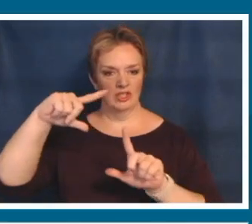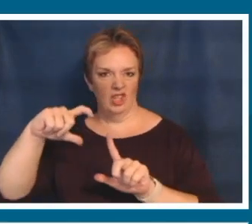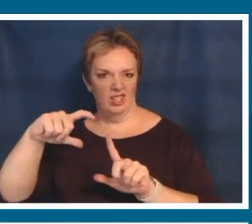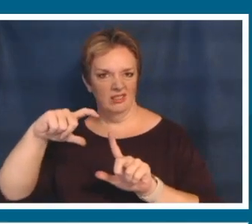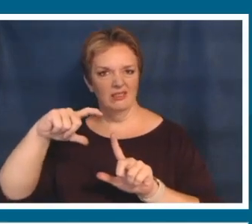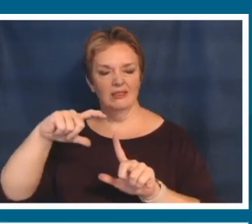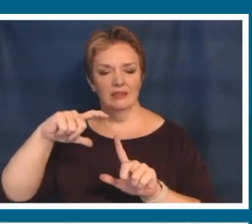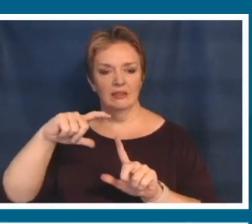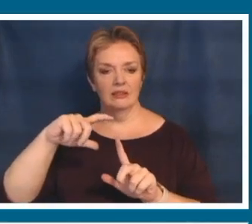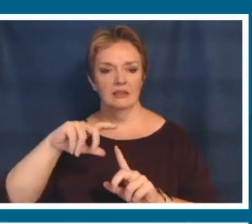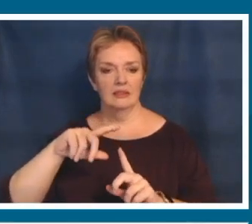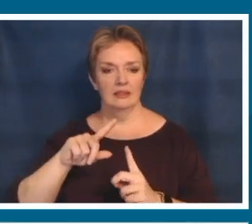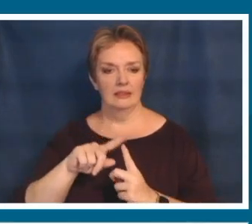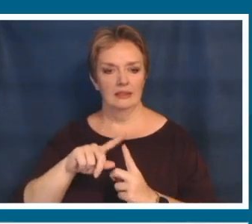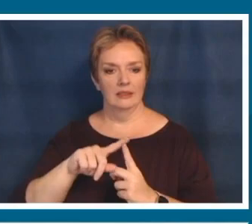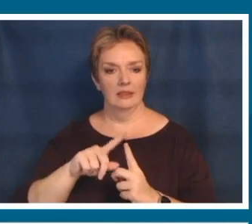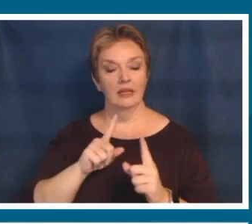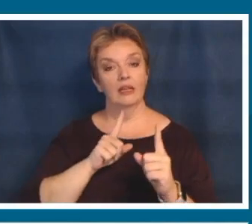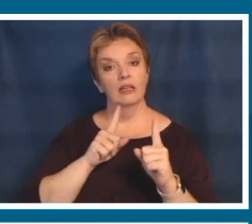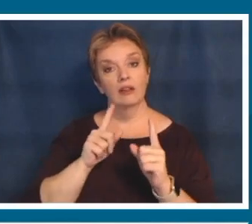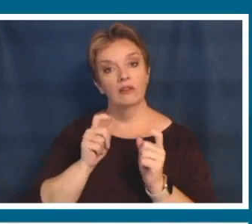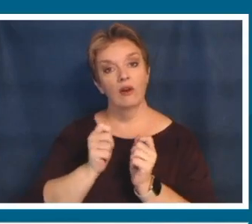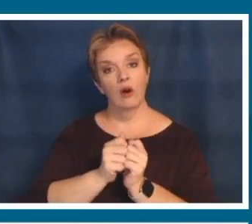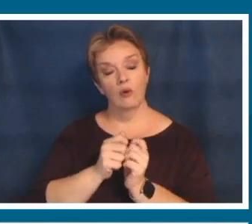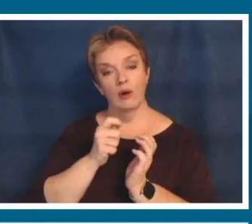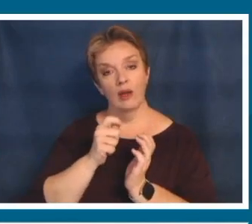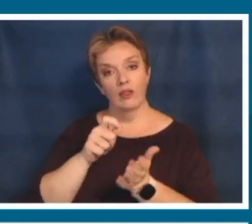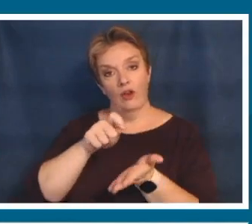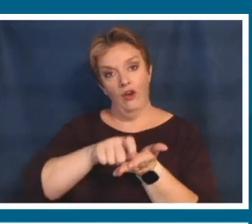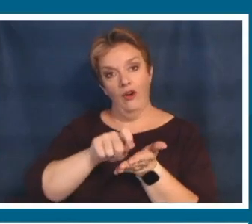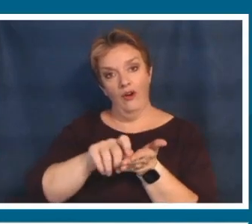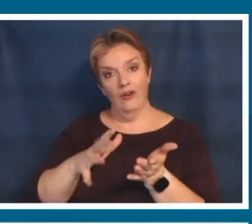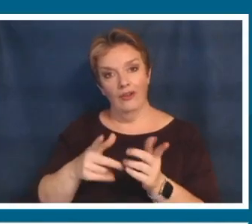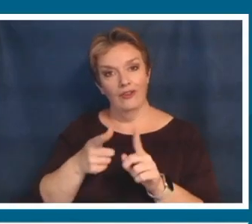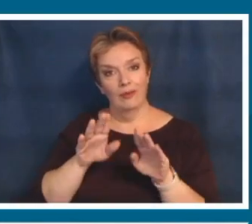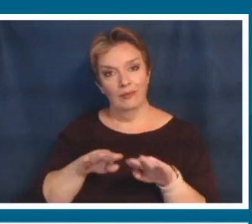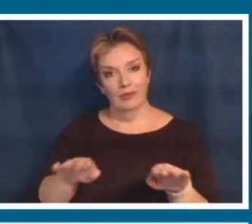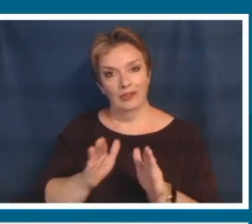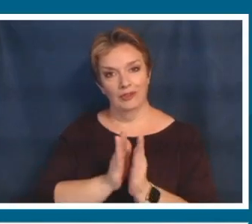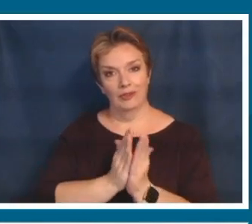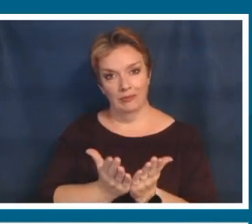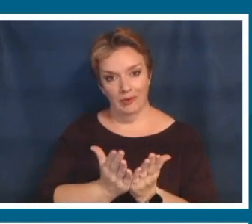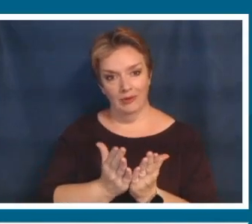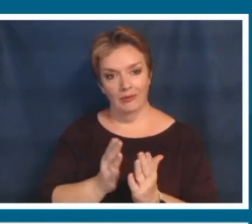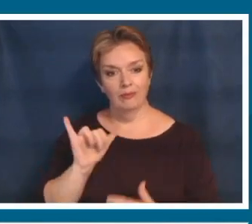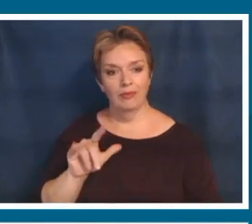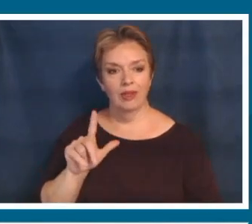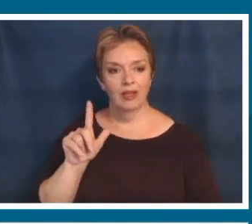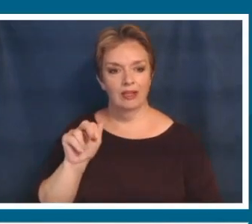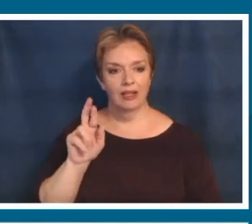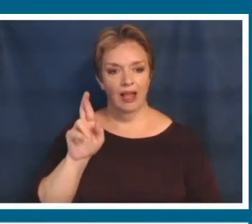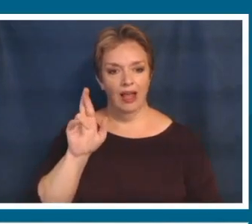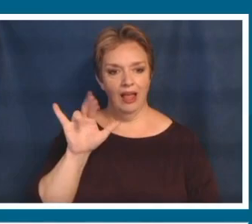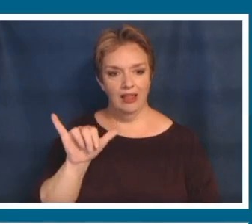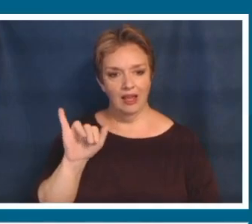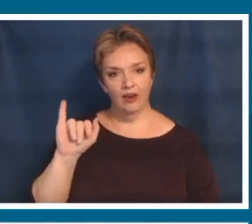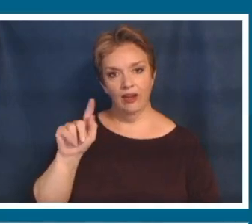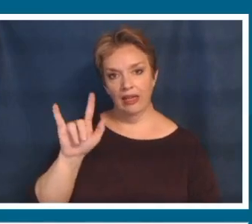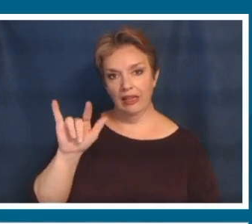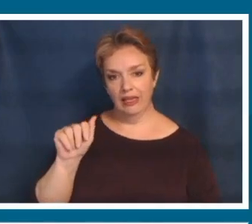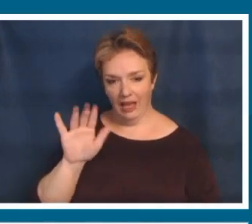an interview with an author of a children's book, and that's Larry Itliong in the lower